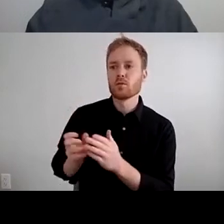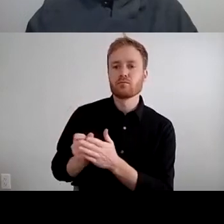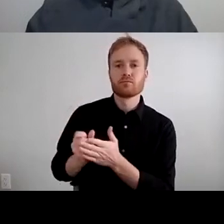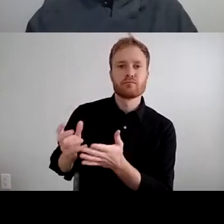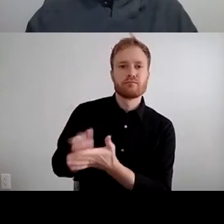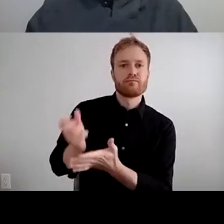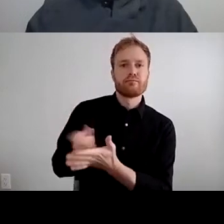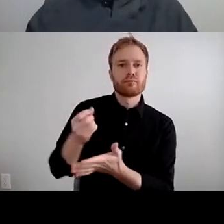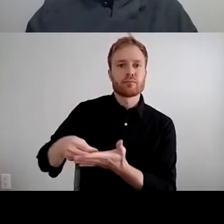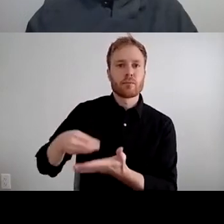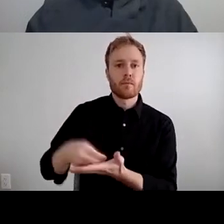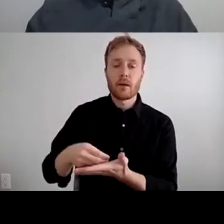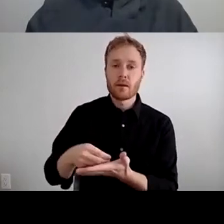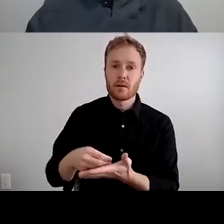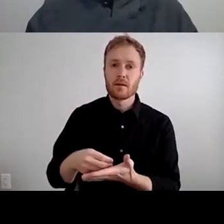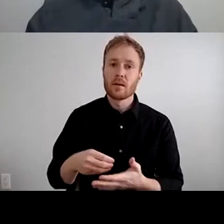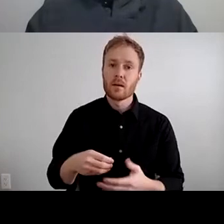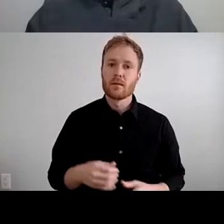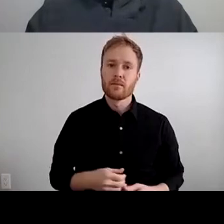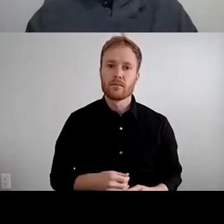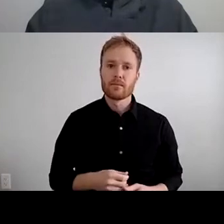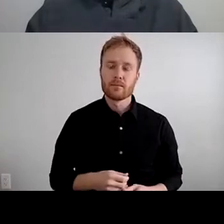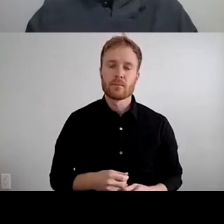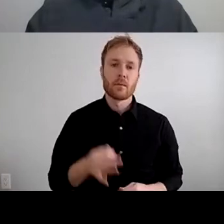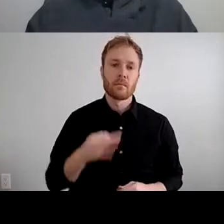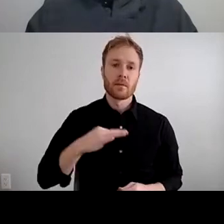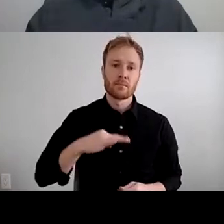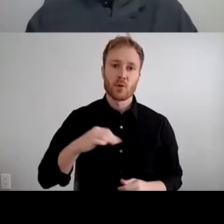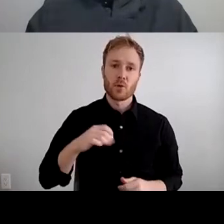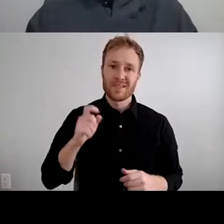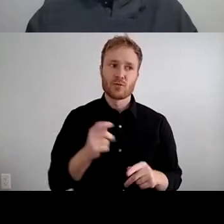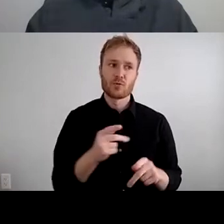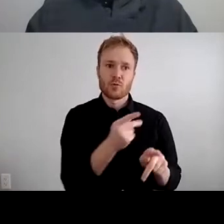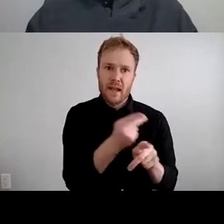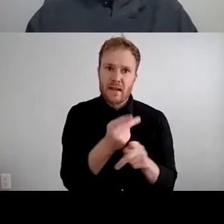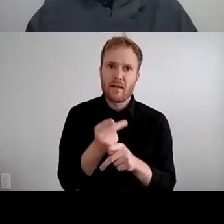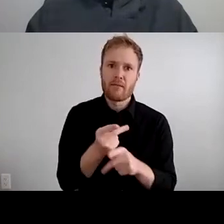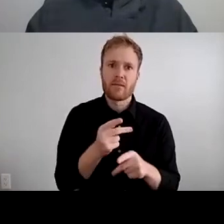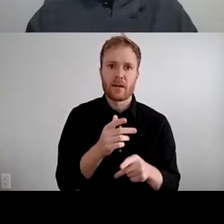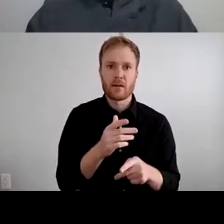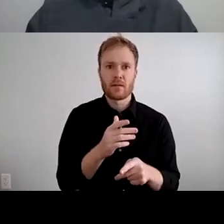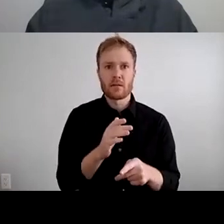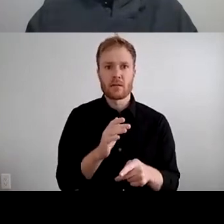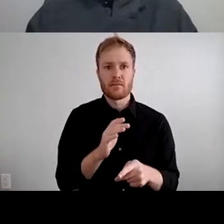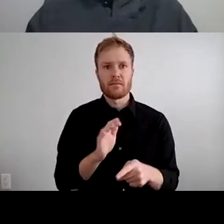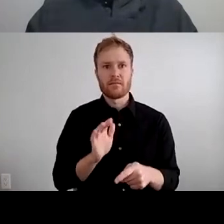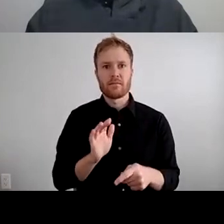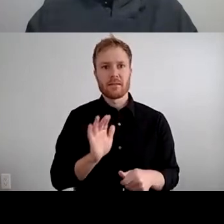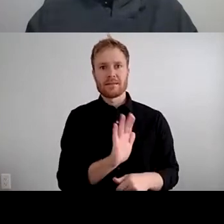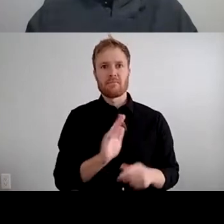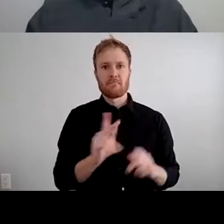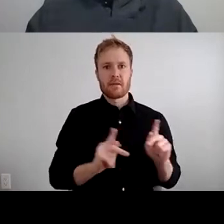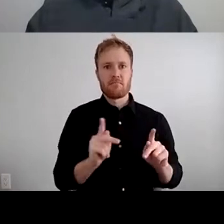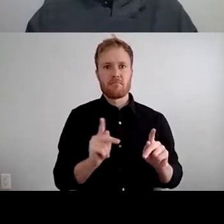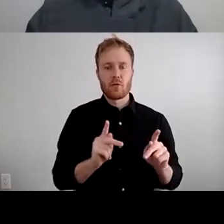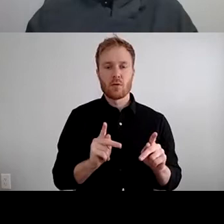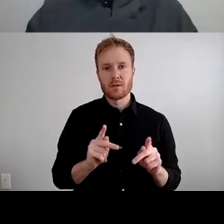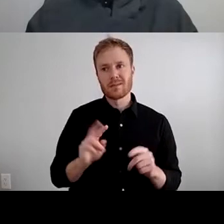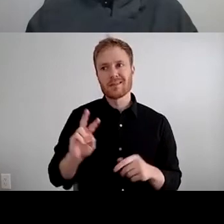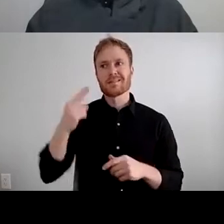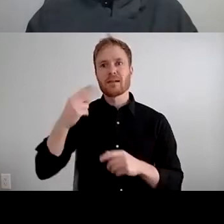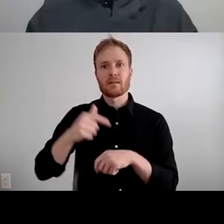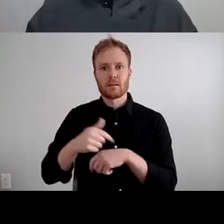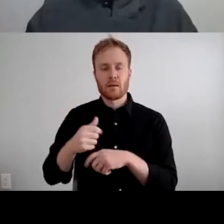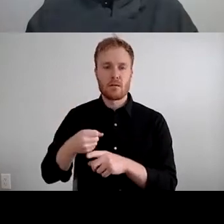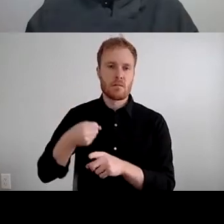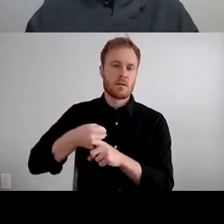than ever before, the city of Pittsburgh has to take care of its residents as we navigate through the second wave of the pandemic. We must